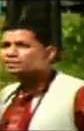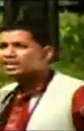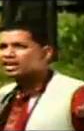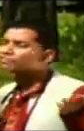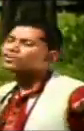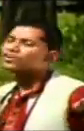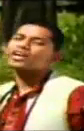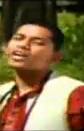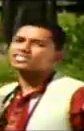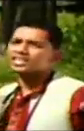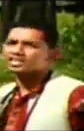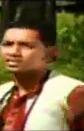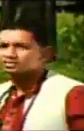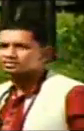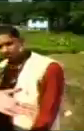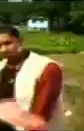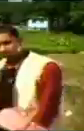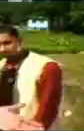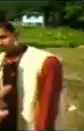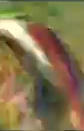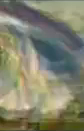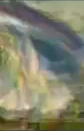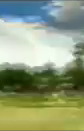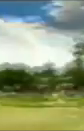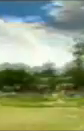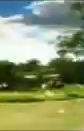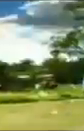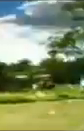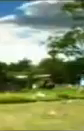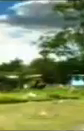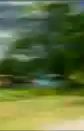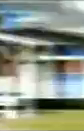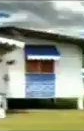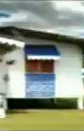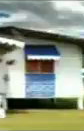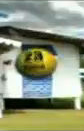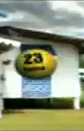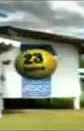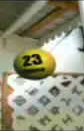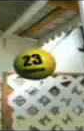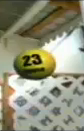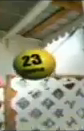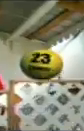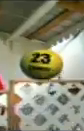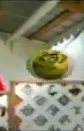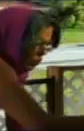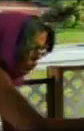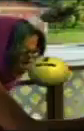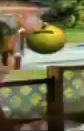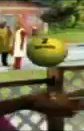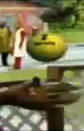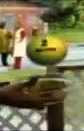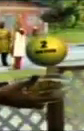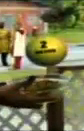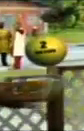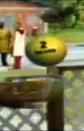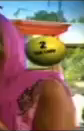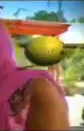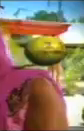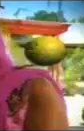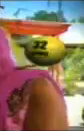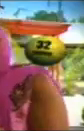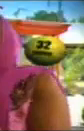teaching me the art of reading the scene. It's true. You see, we were walking down the road, eh? And we passed by this old wooden house and see an old